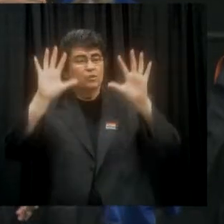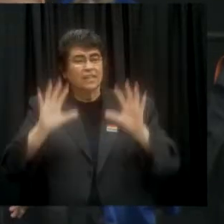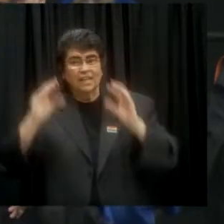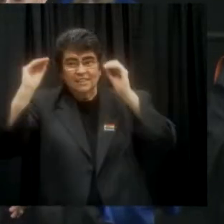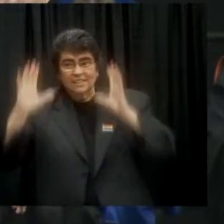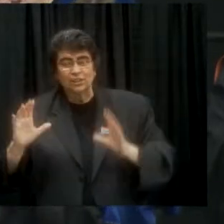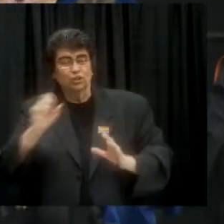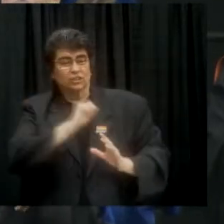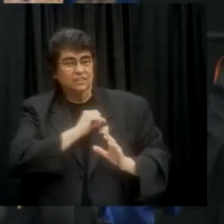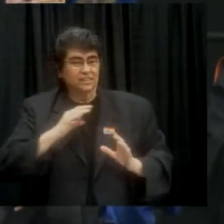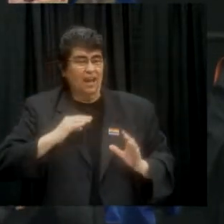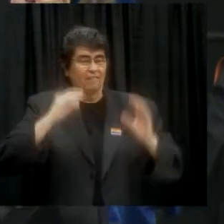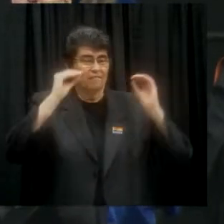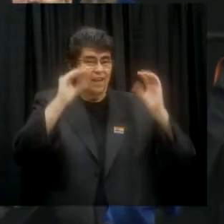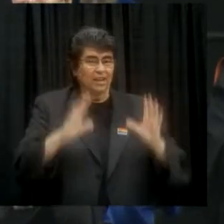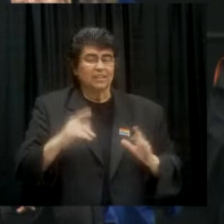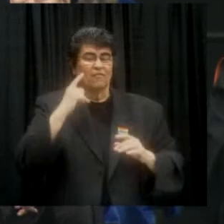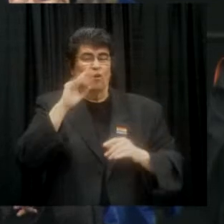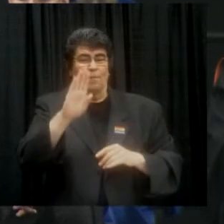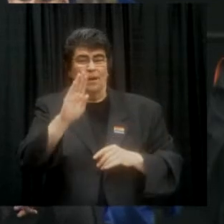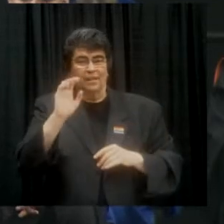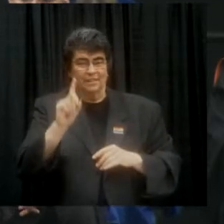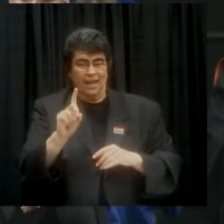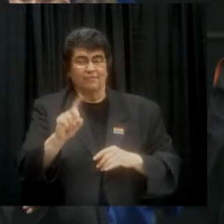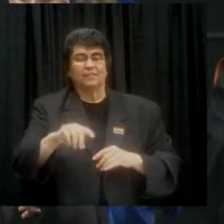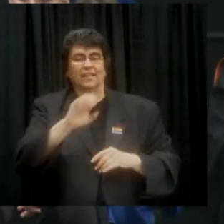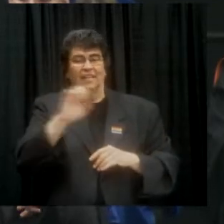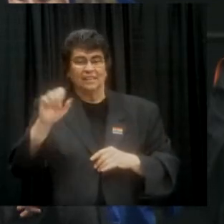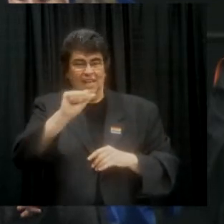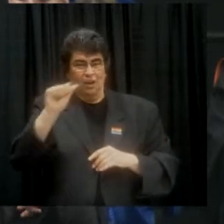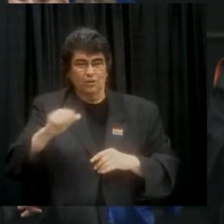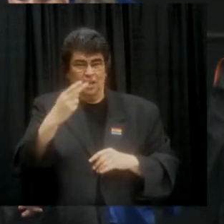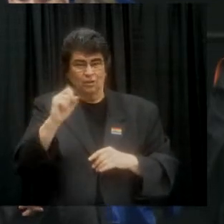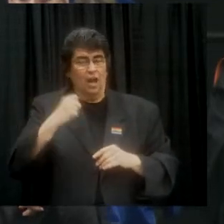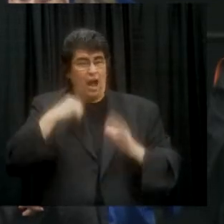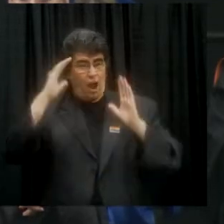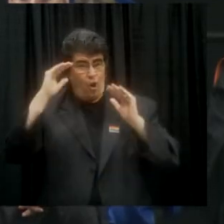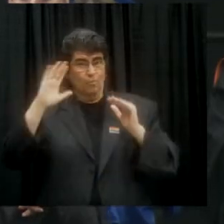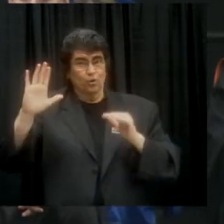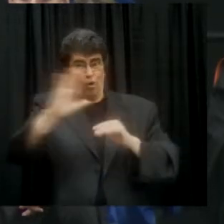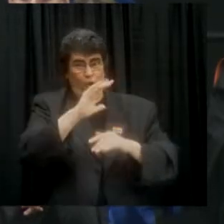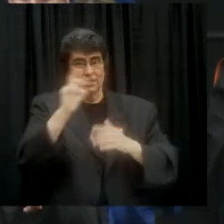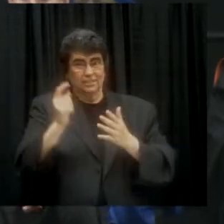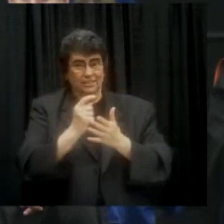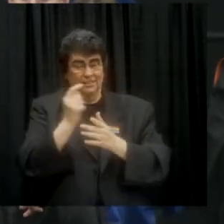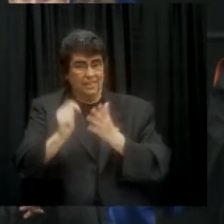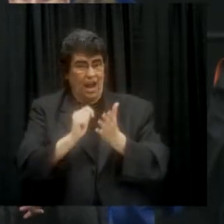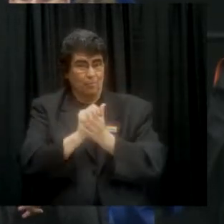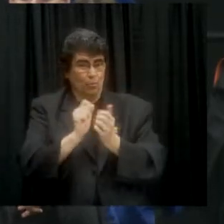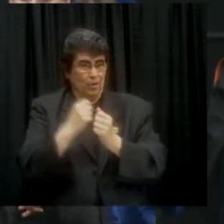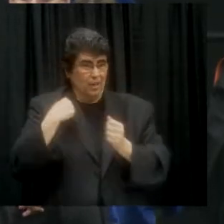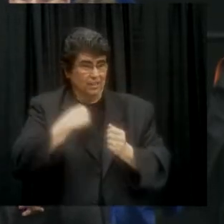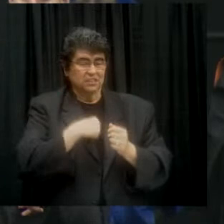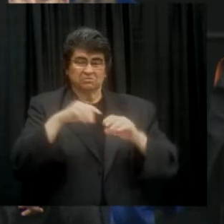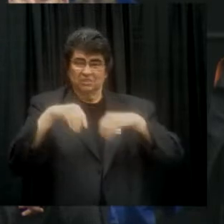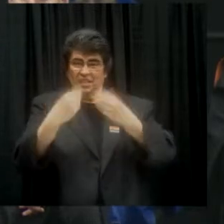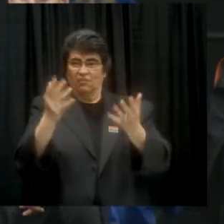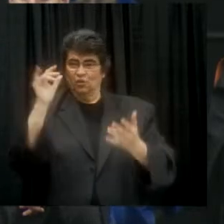teachers, staff, and faculty at the Bettye Davis East Anchorage High School, I hope your time with us have given you just